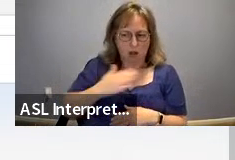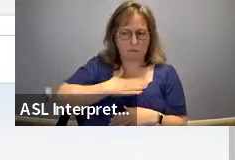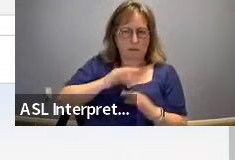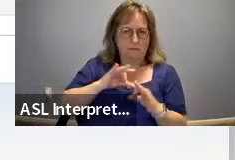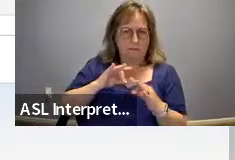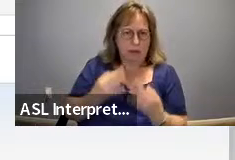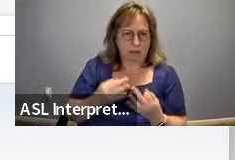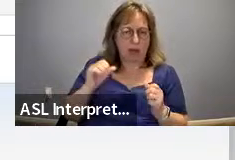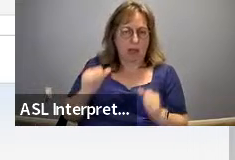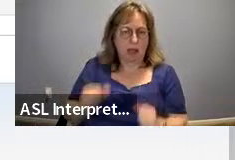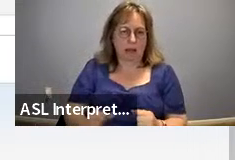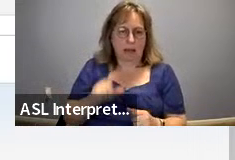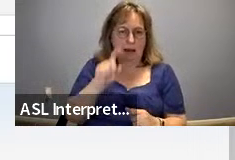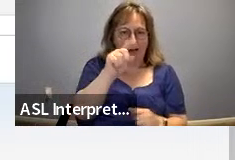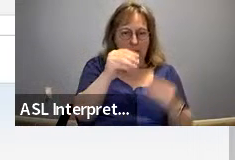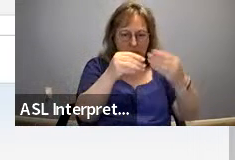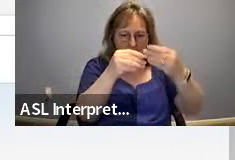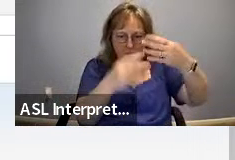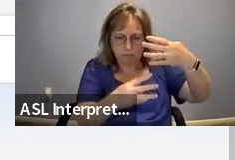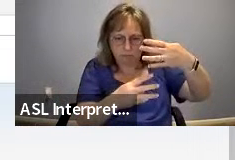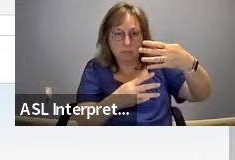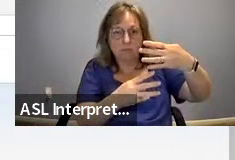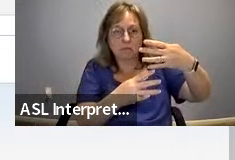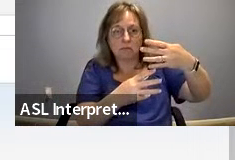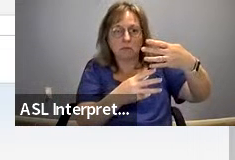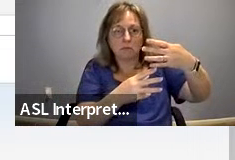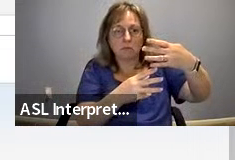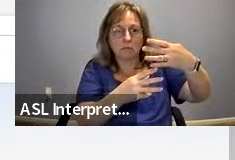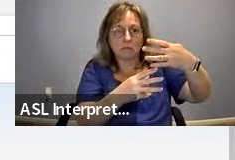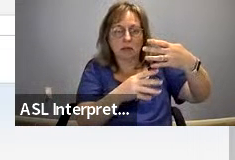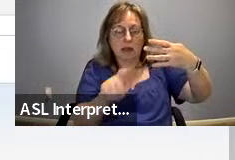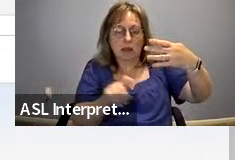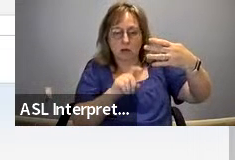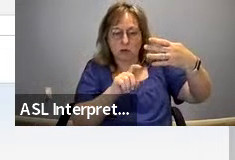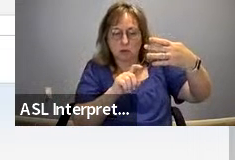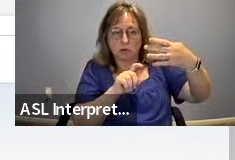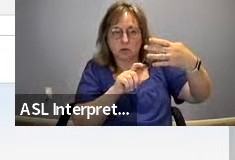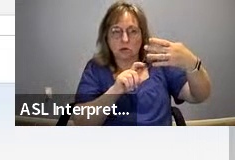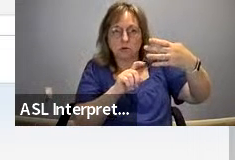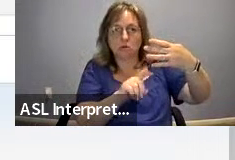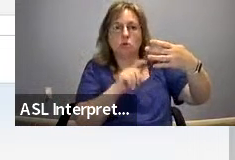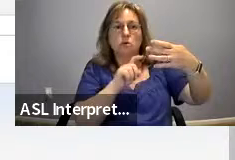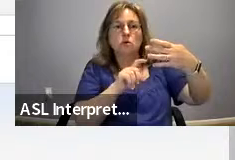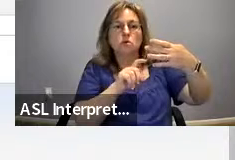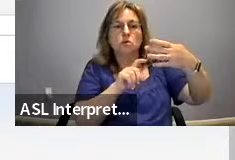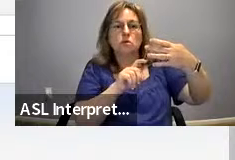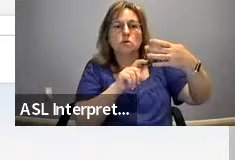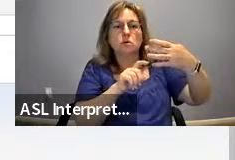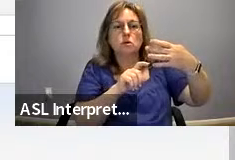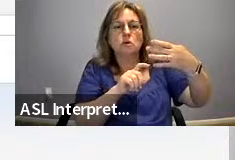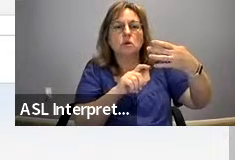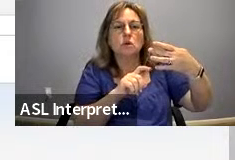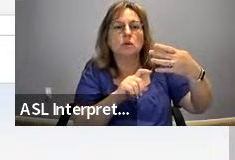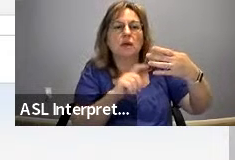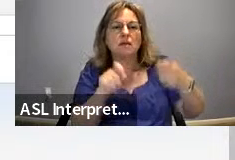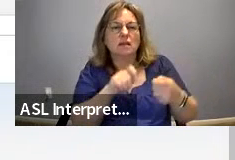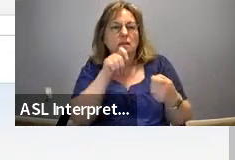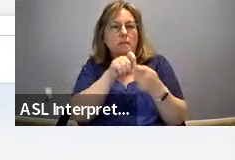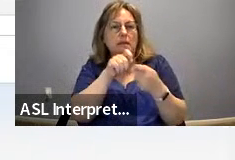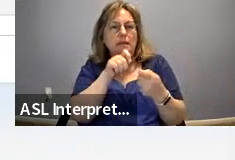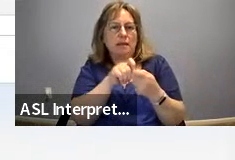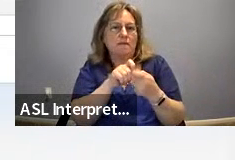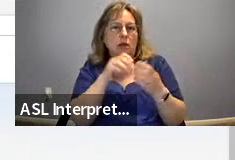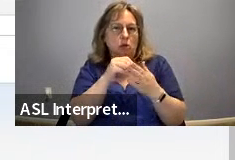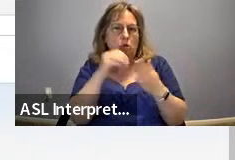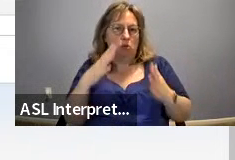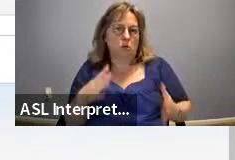click the drop down, and then I could choose the student. In this case, maybe I choose